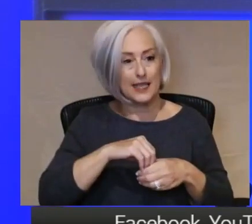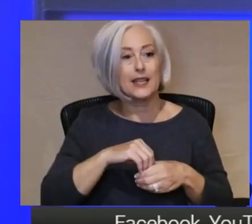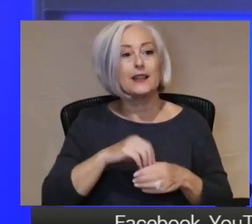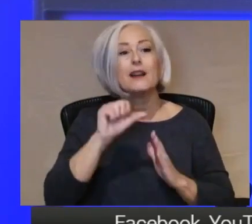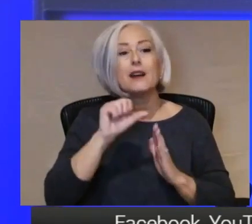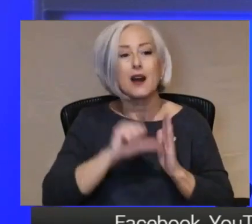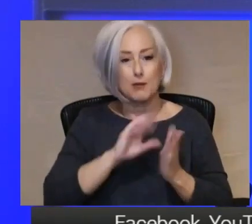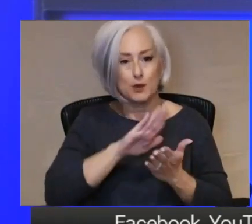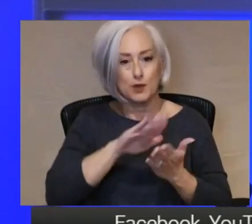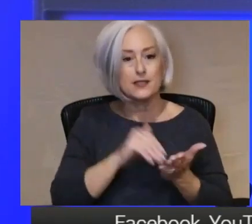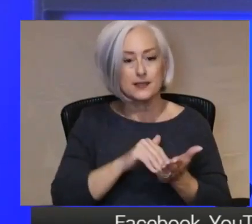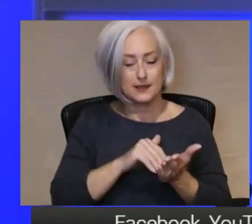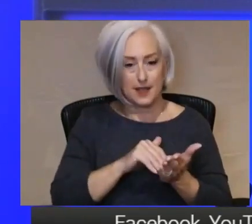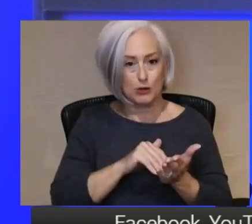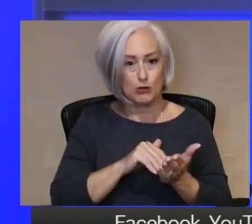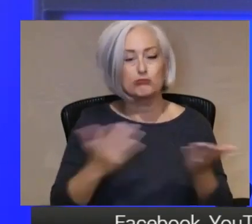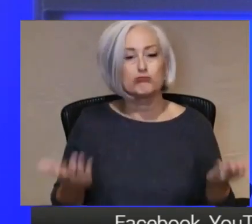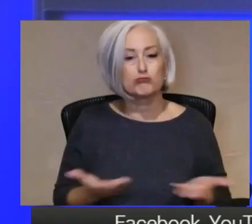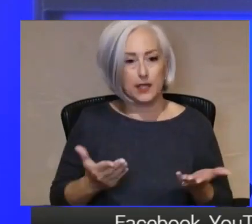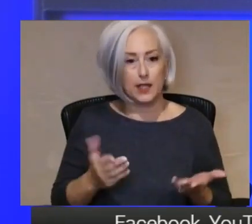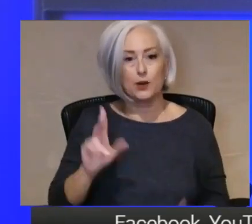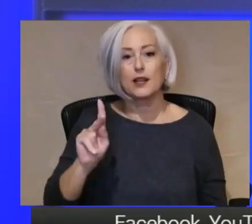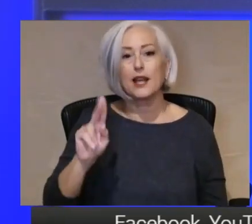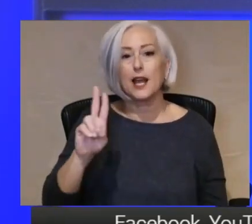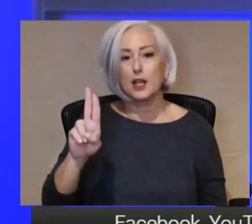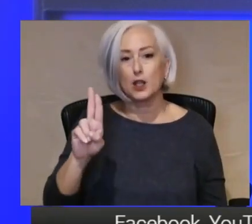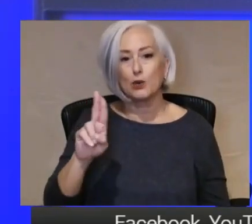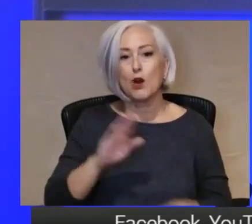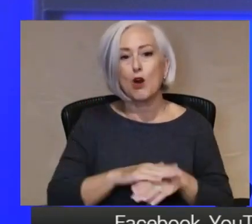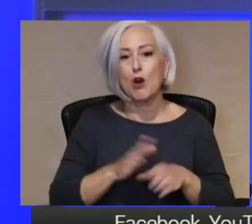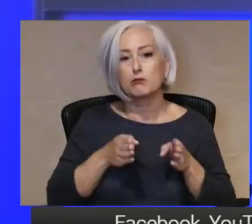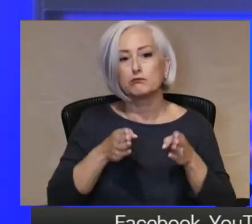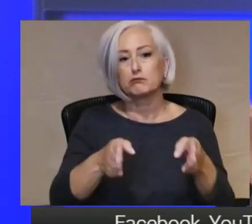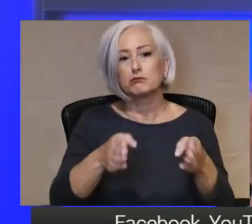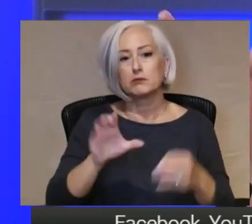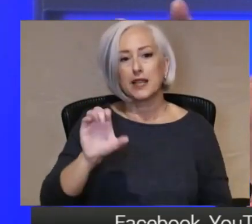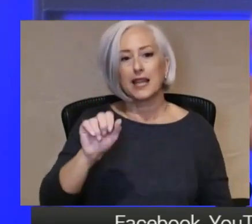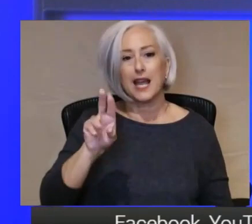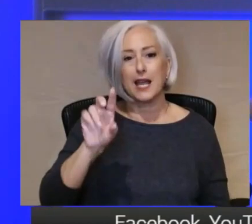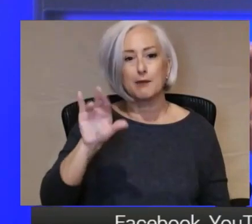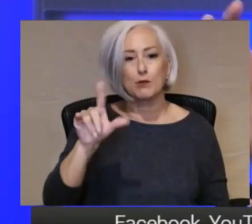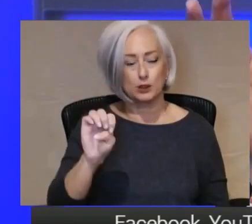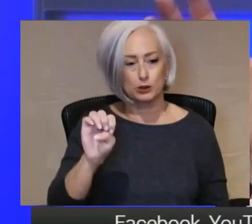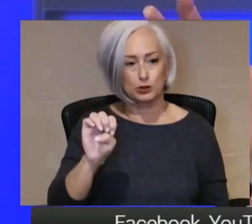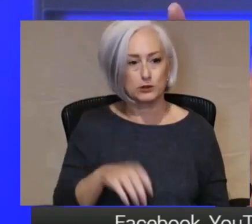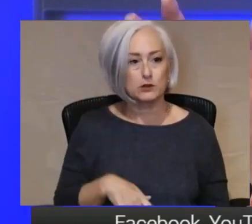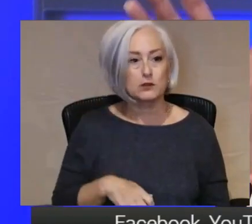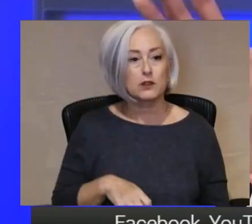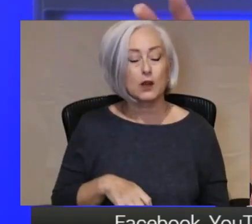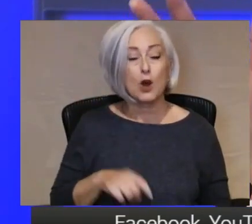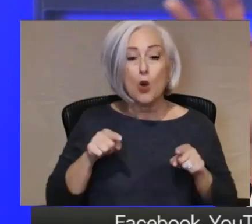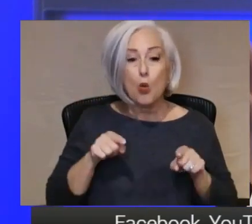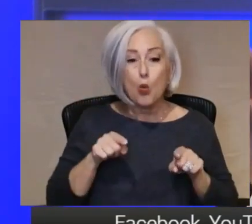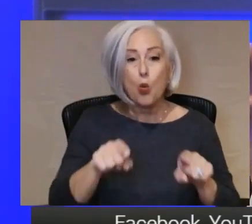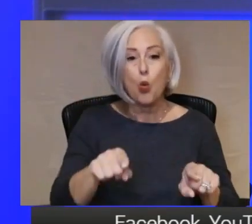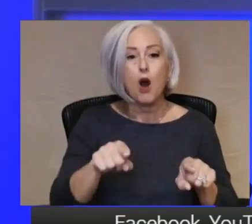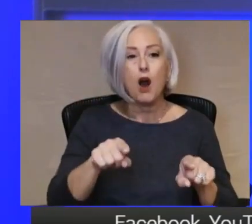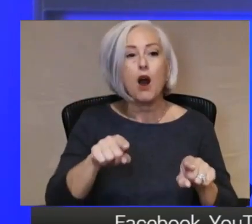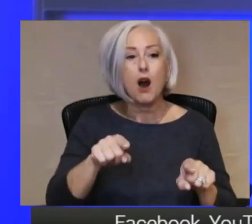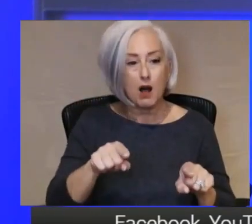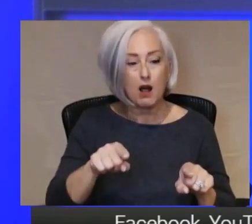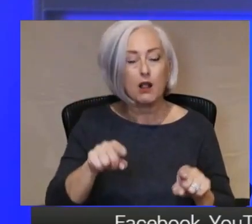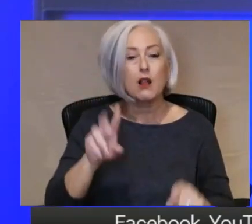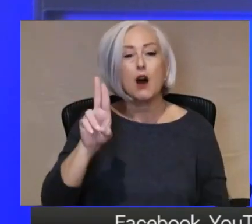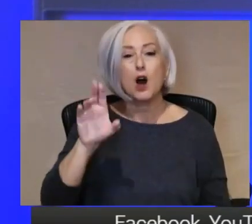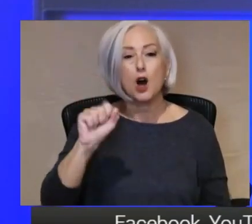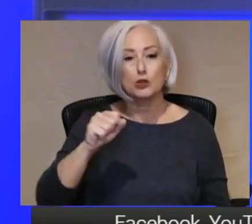KU. And the MRI-guided part of it is that while we're doing the sonication, while we're delivering the ultrasound energy to